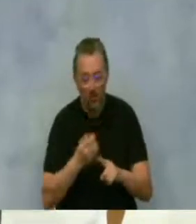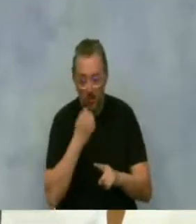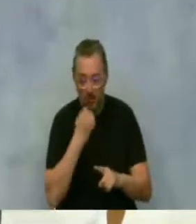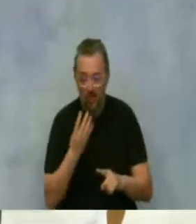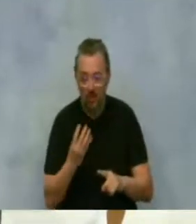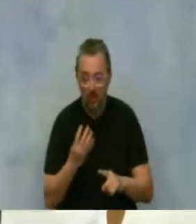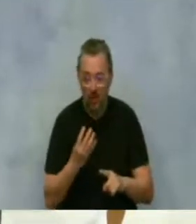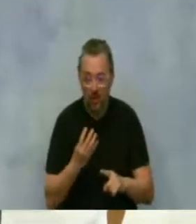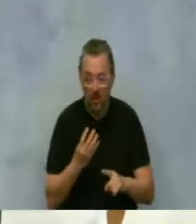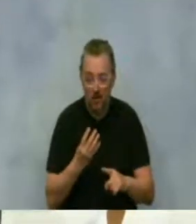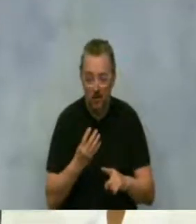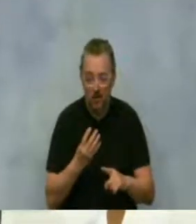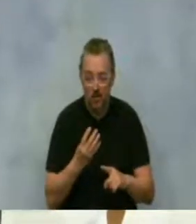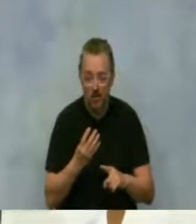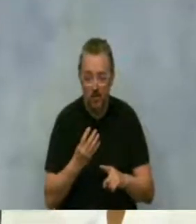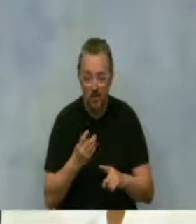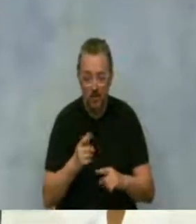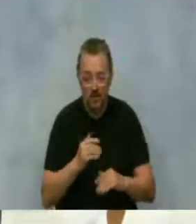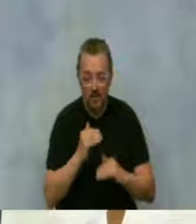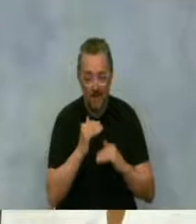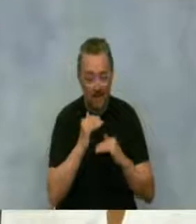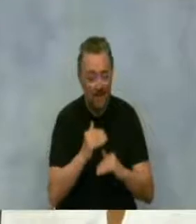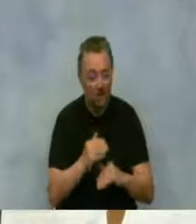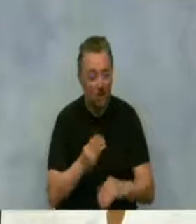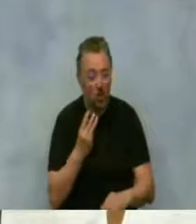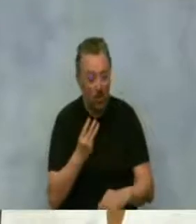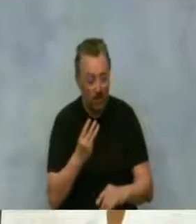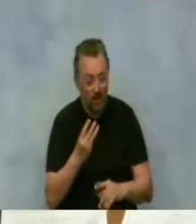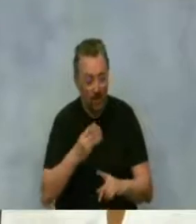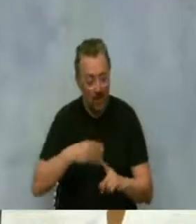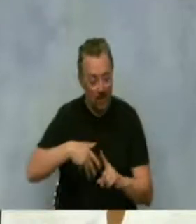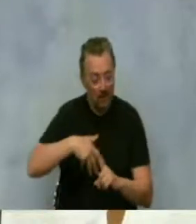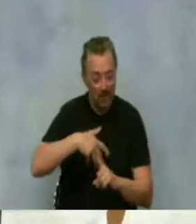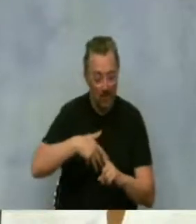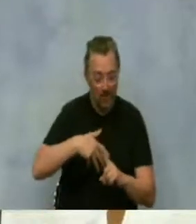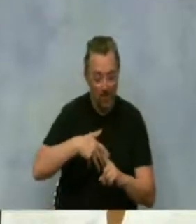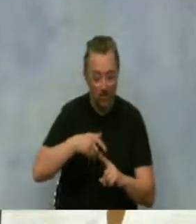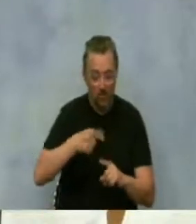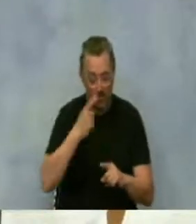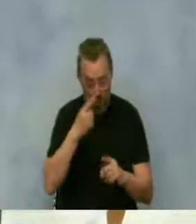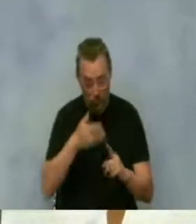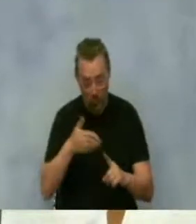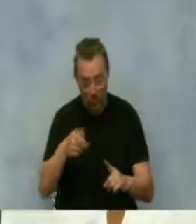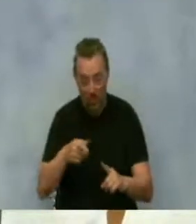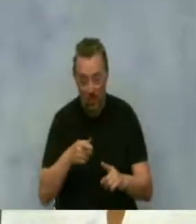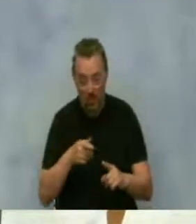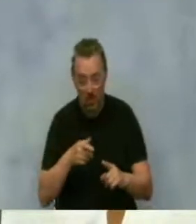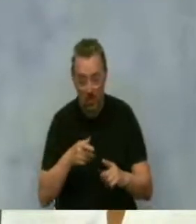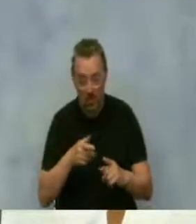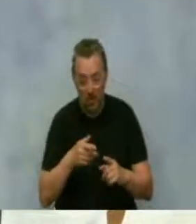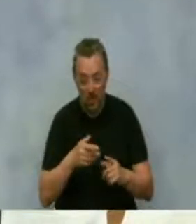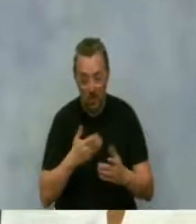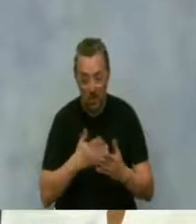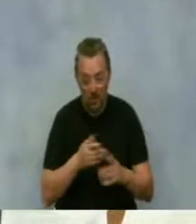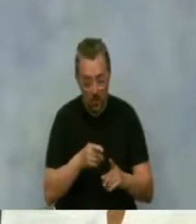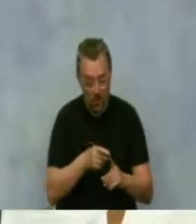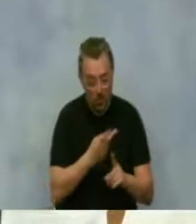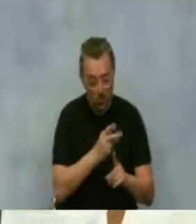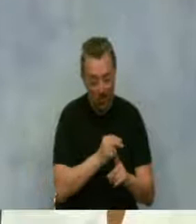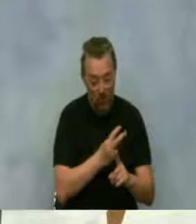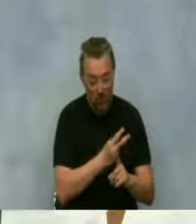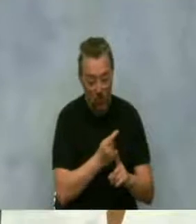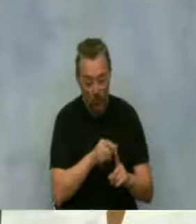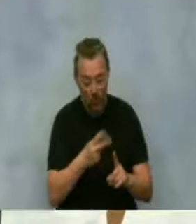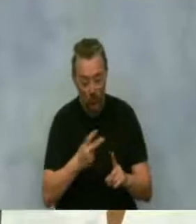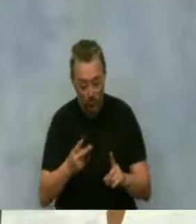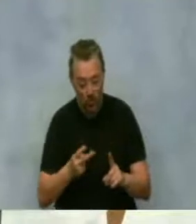21-22. Section 3, in terms of background, 3.1 notes that Housing and Technical Resources Resource Plan 21-22 was approved at the Executive Committee